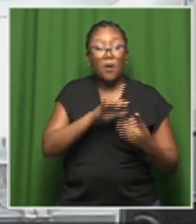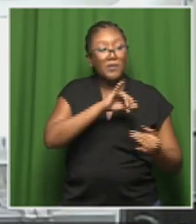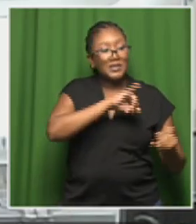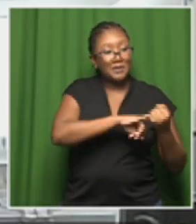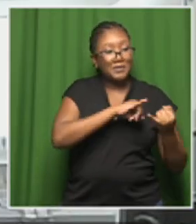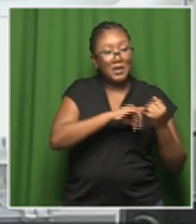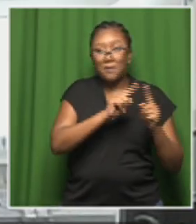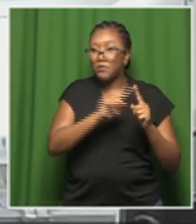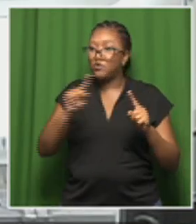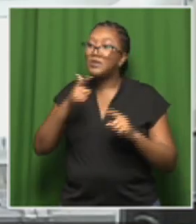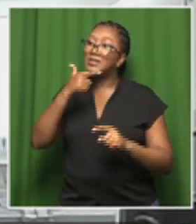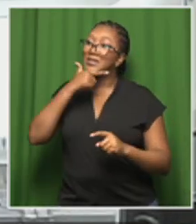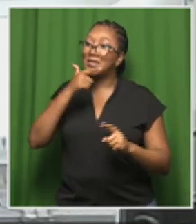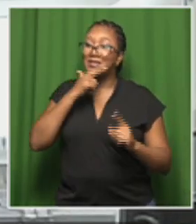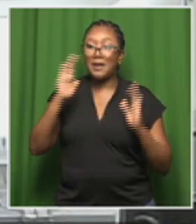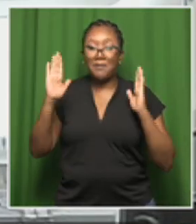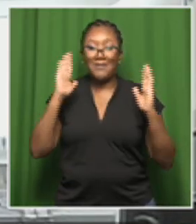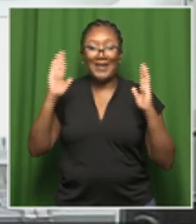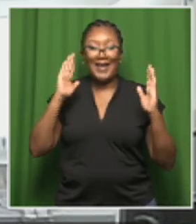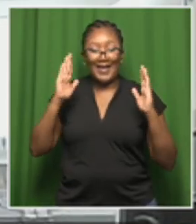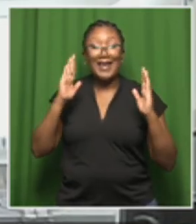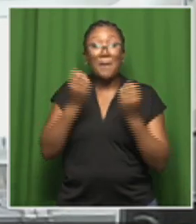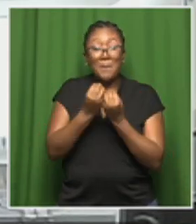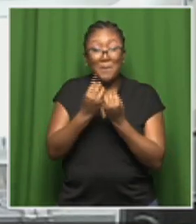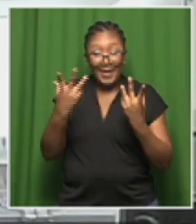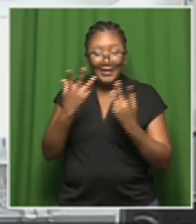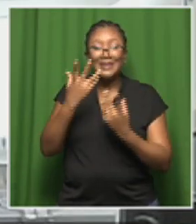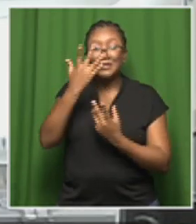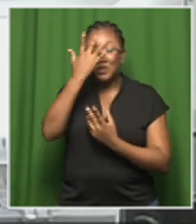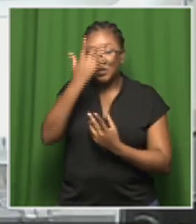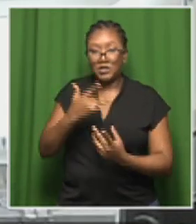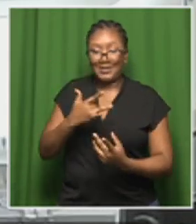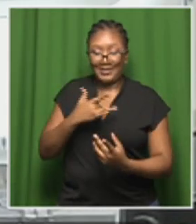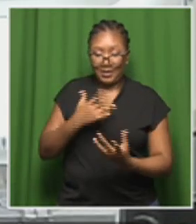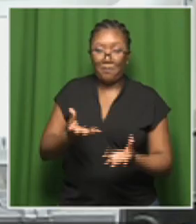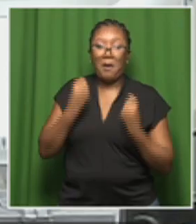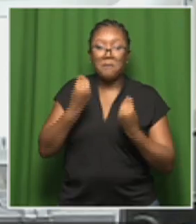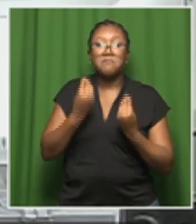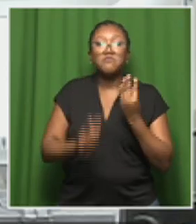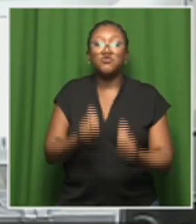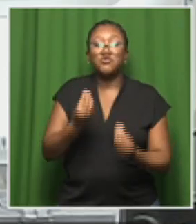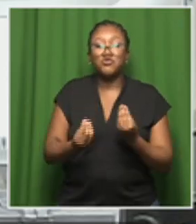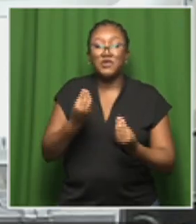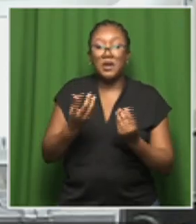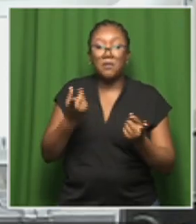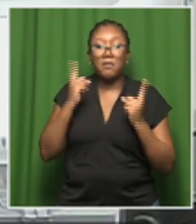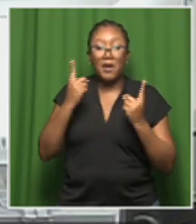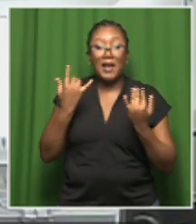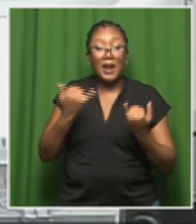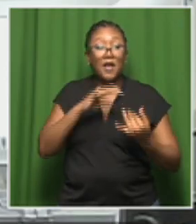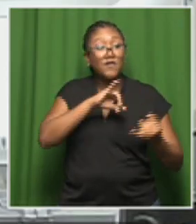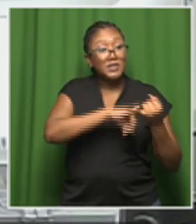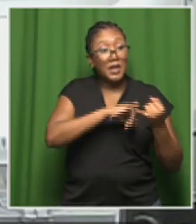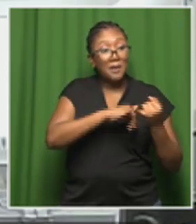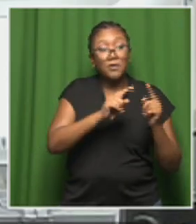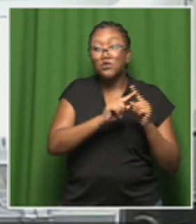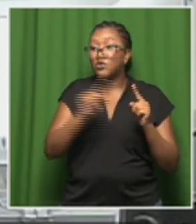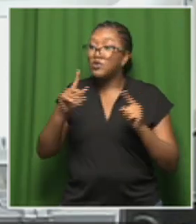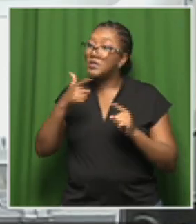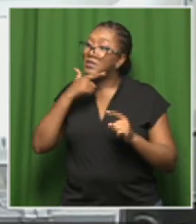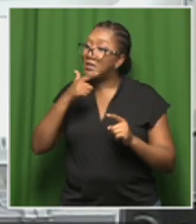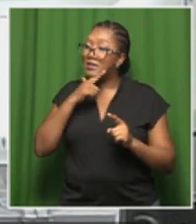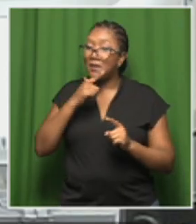December every year. And the reason for this is that South Africa, until this year, 2024, has